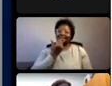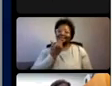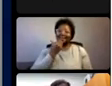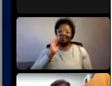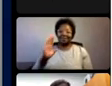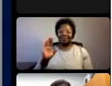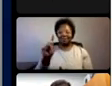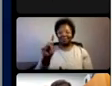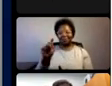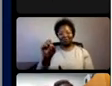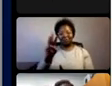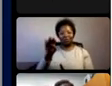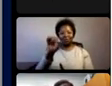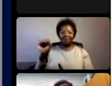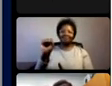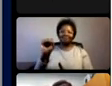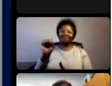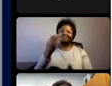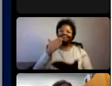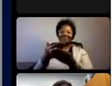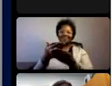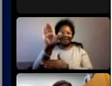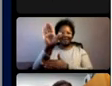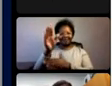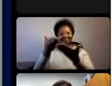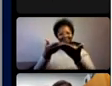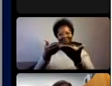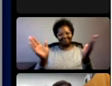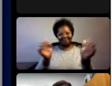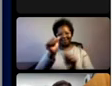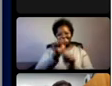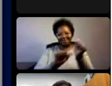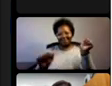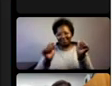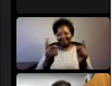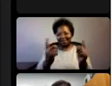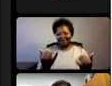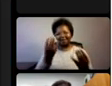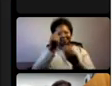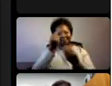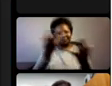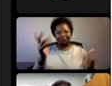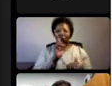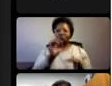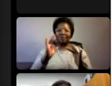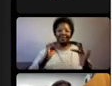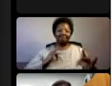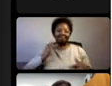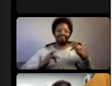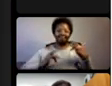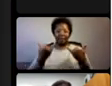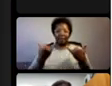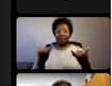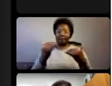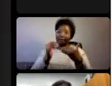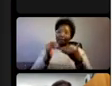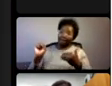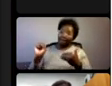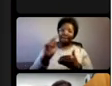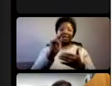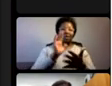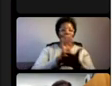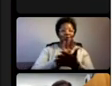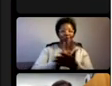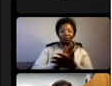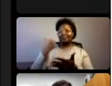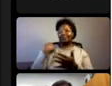us. We're excited today to share more about our critical updates for families as relates to our safe return to school after winter